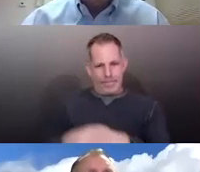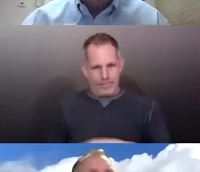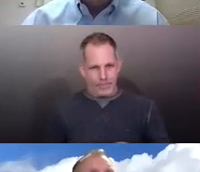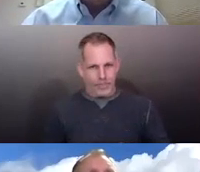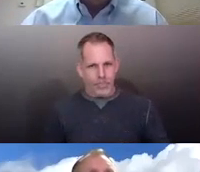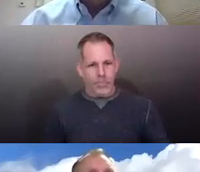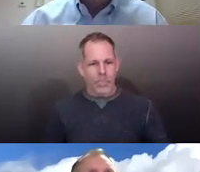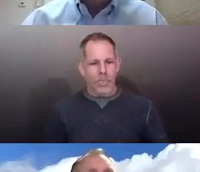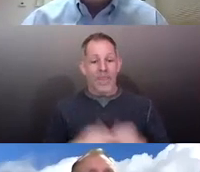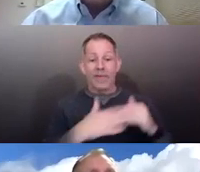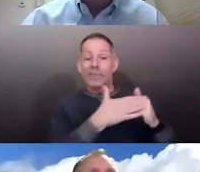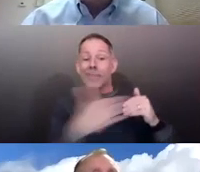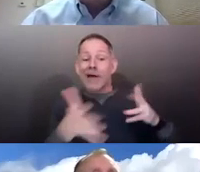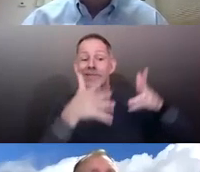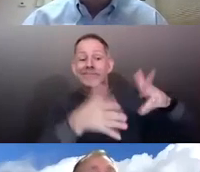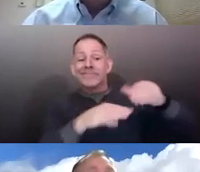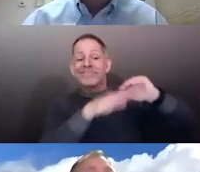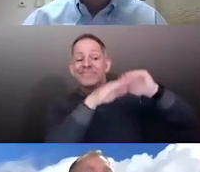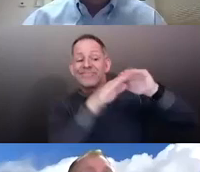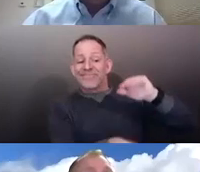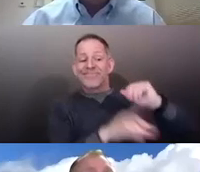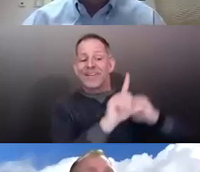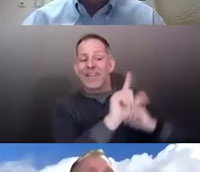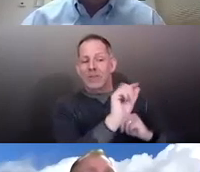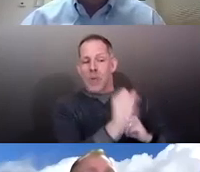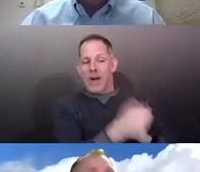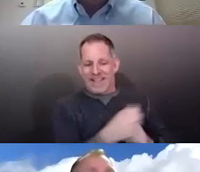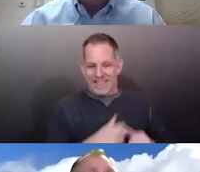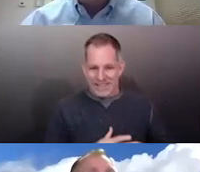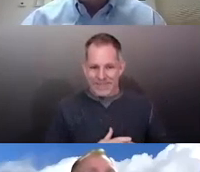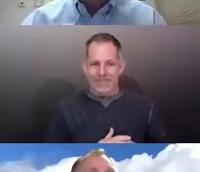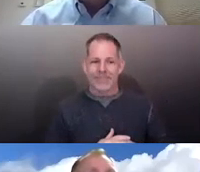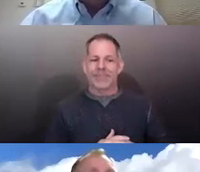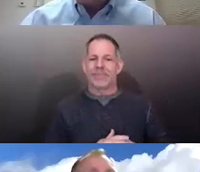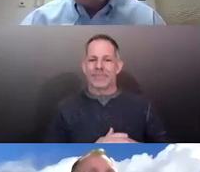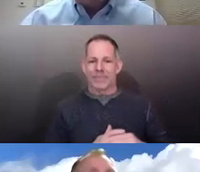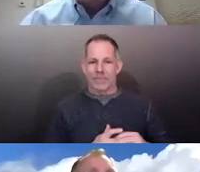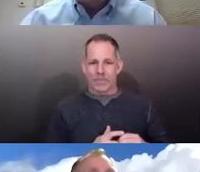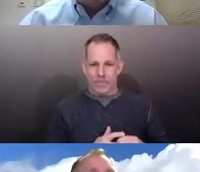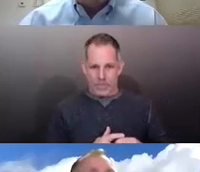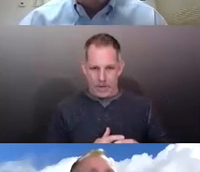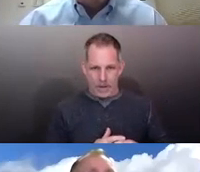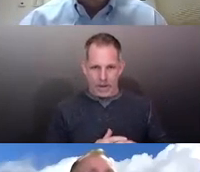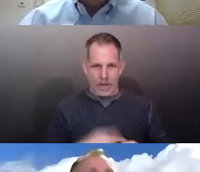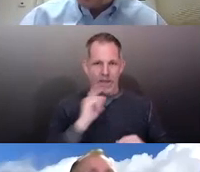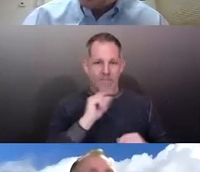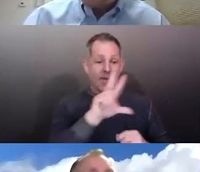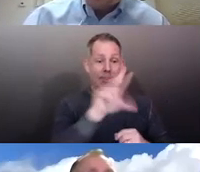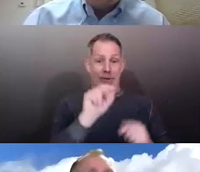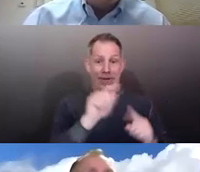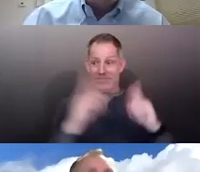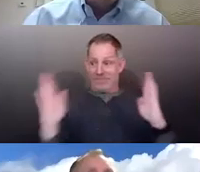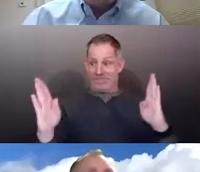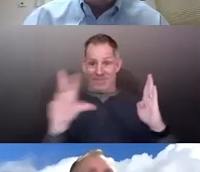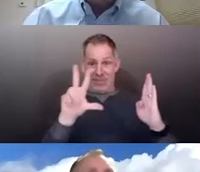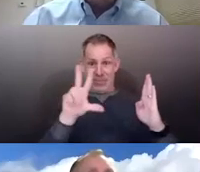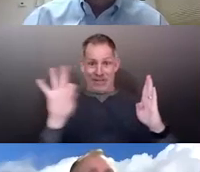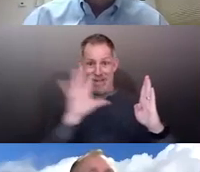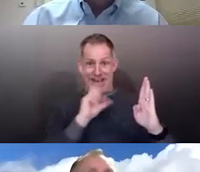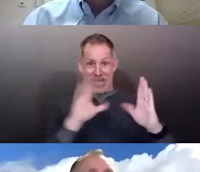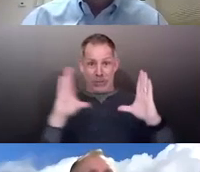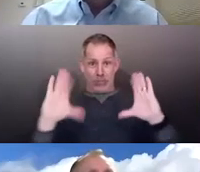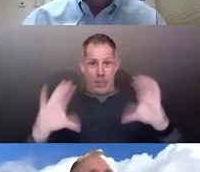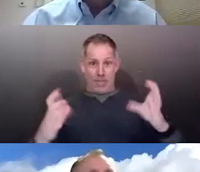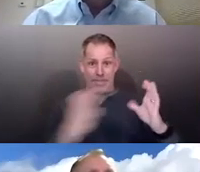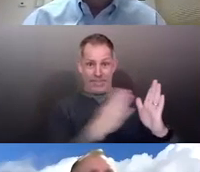case of COVID get hospitalized. 8% 30 to 39-year-olds. So it's not, although less severe, less likely to